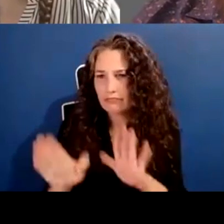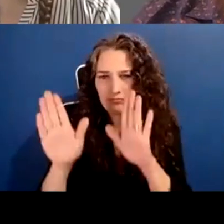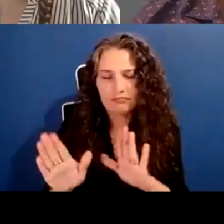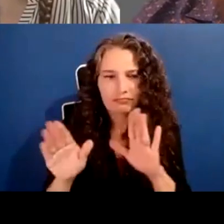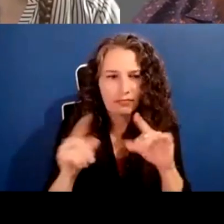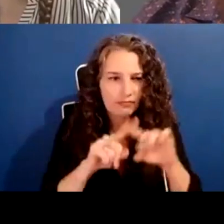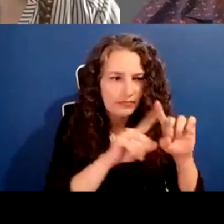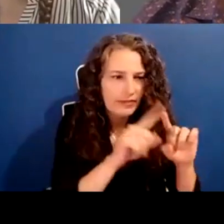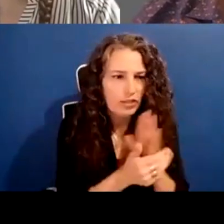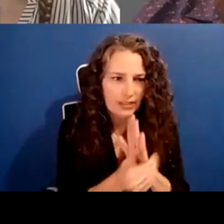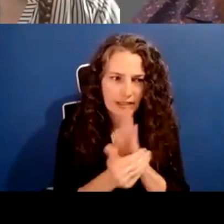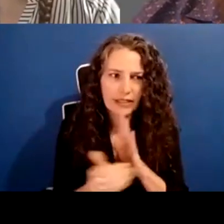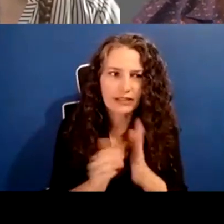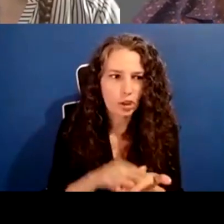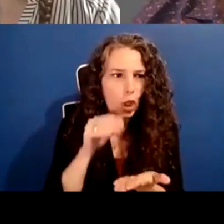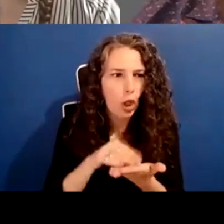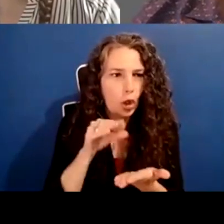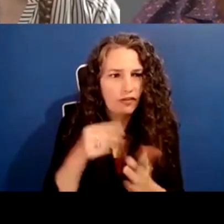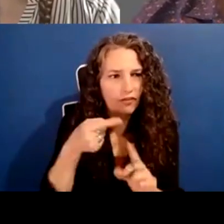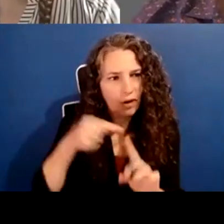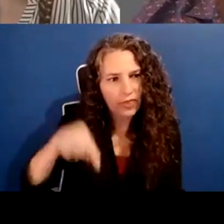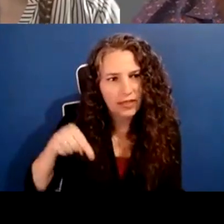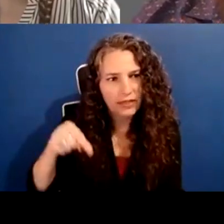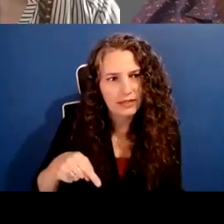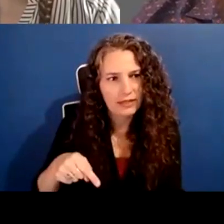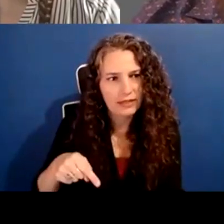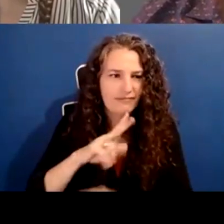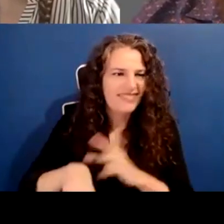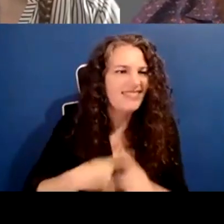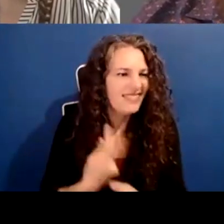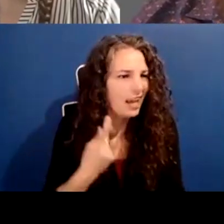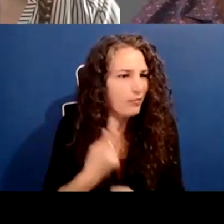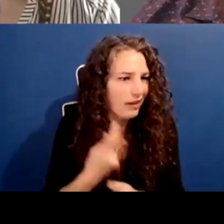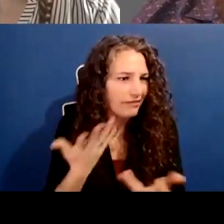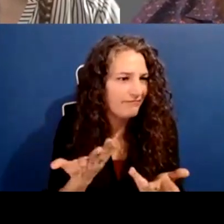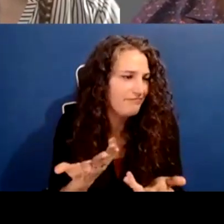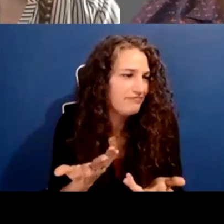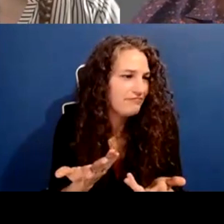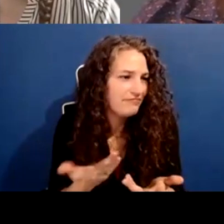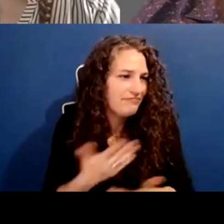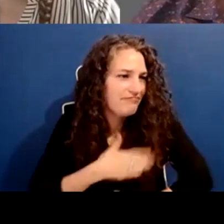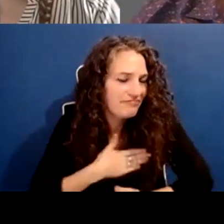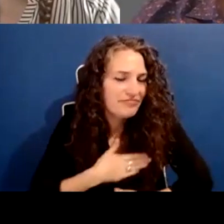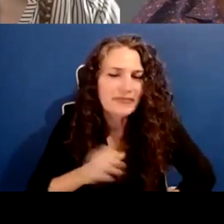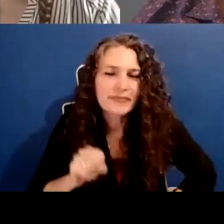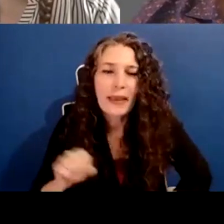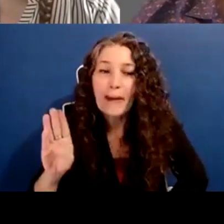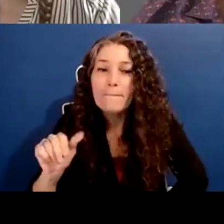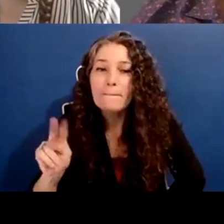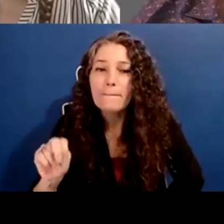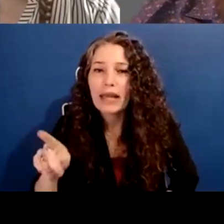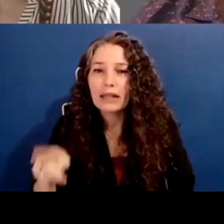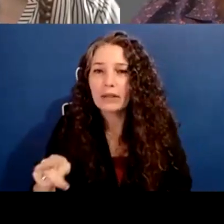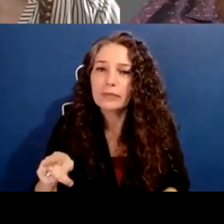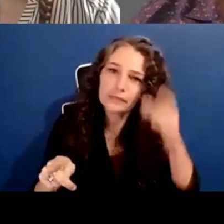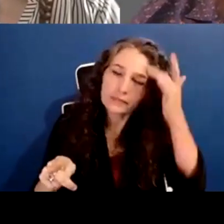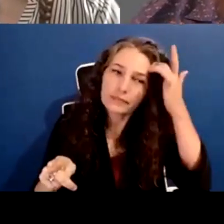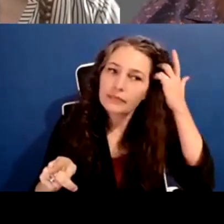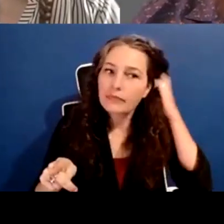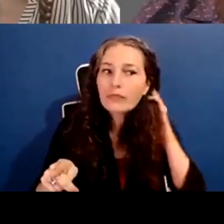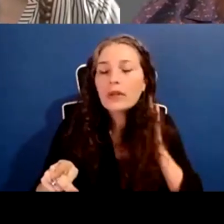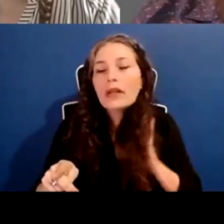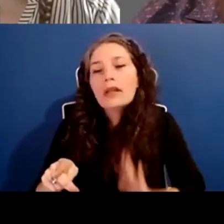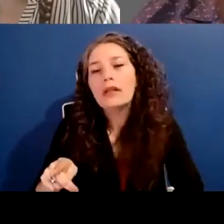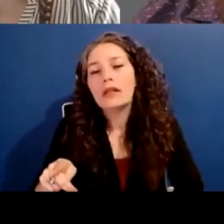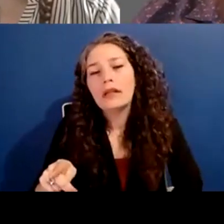be gained from this type of thing you can do. So Ben, you interviewed individuals for the Institute of State Good Music